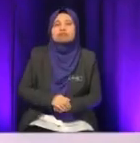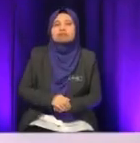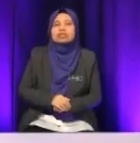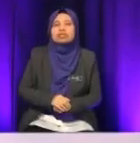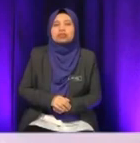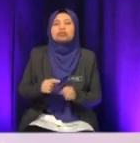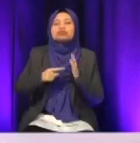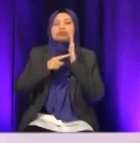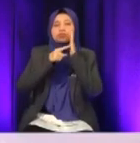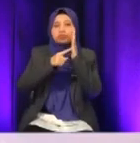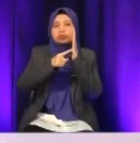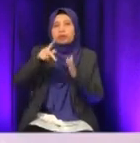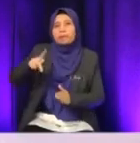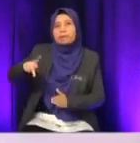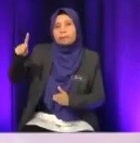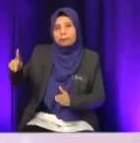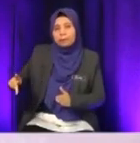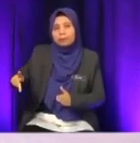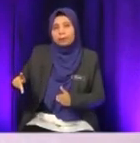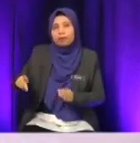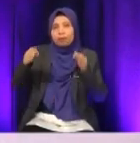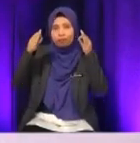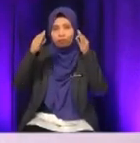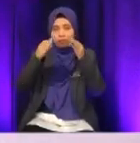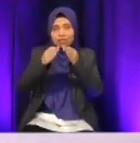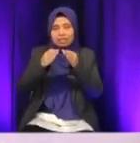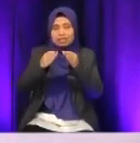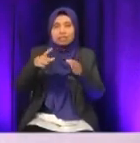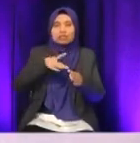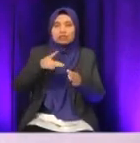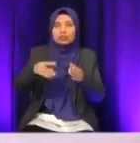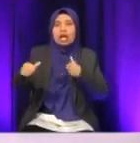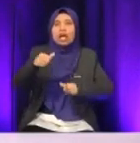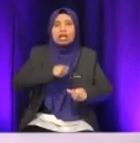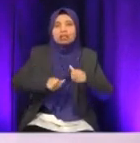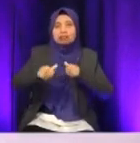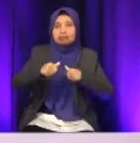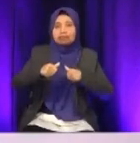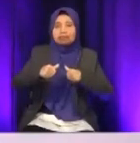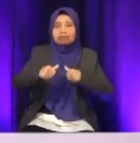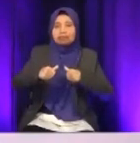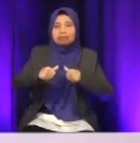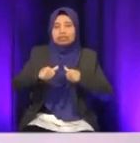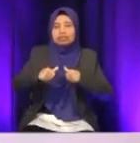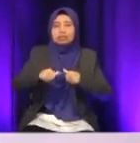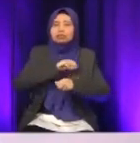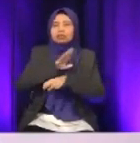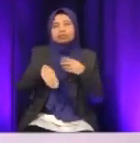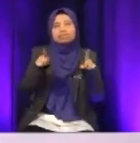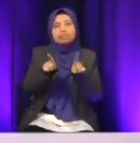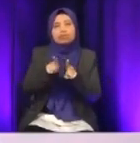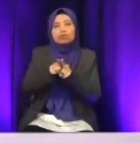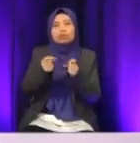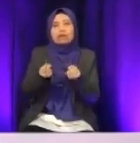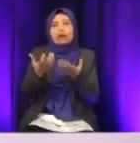that our students actively participated in our activity today. They managed to maybe... It's equal. Yes, it's equal. Yes,